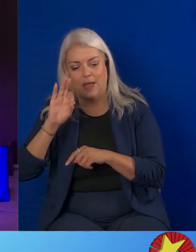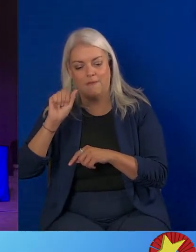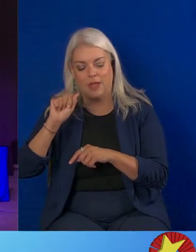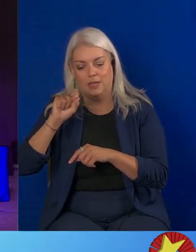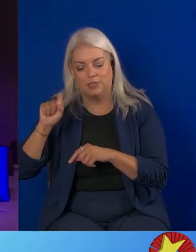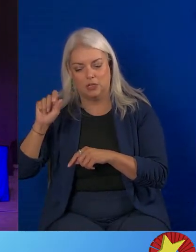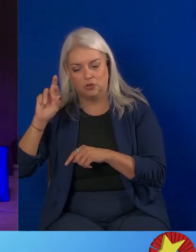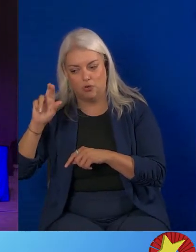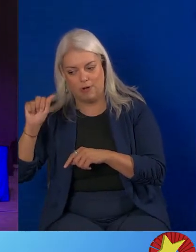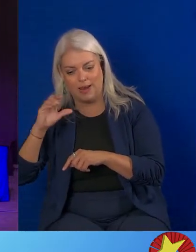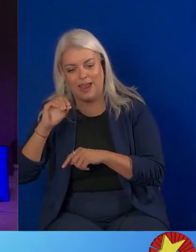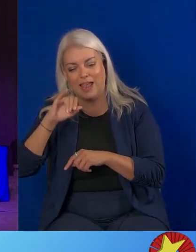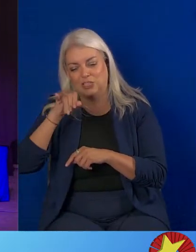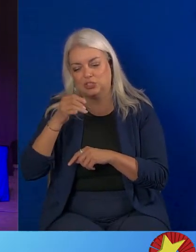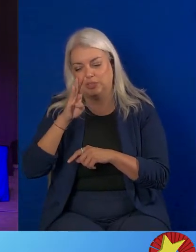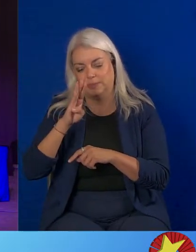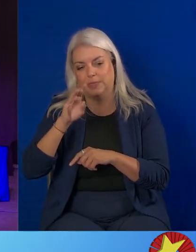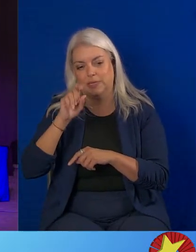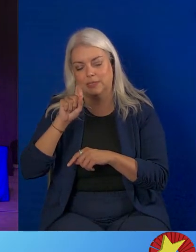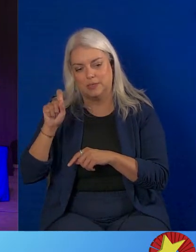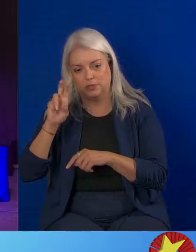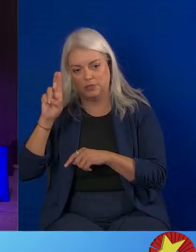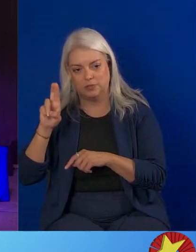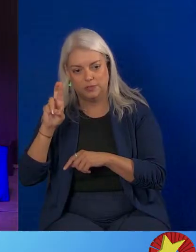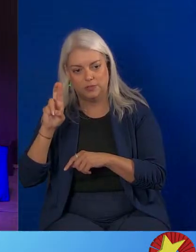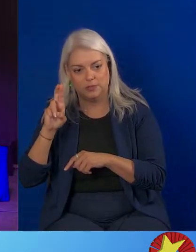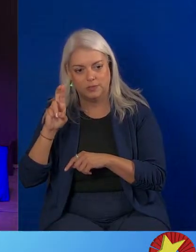FA-RA, and JB-R.